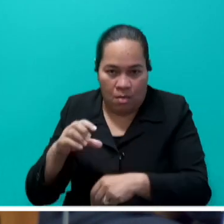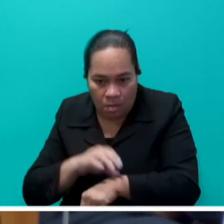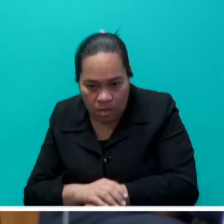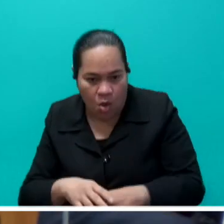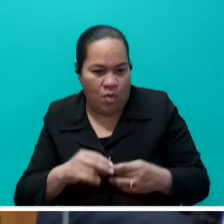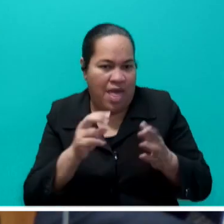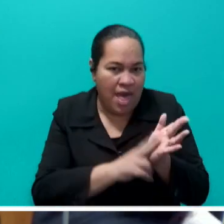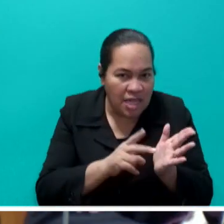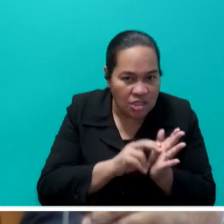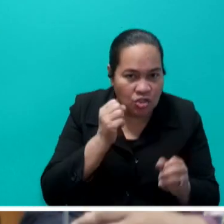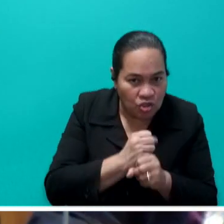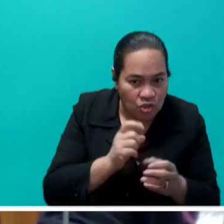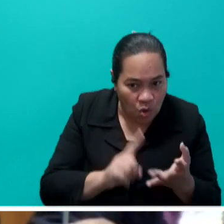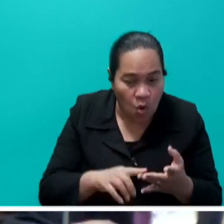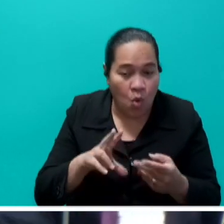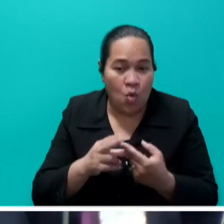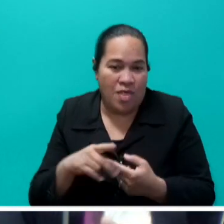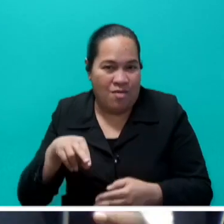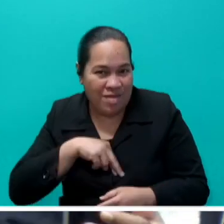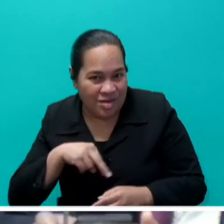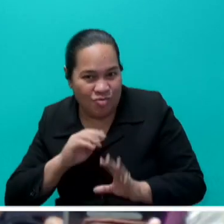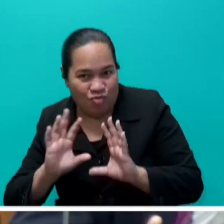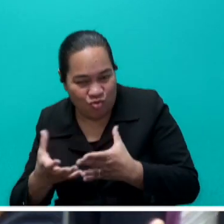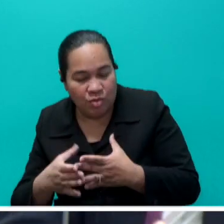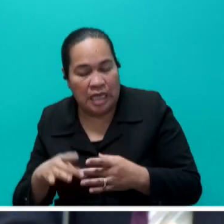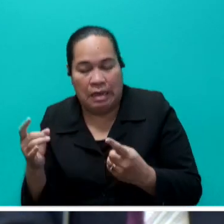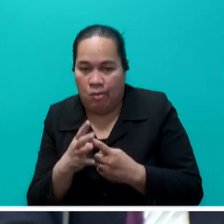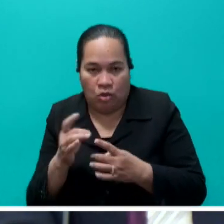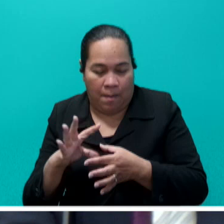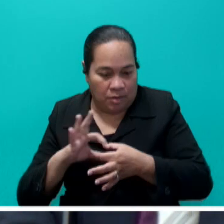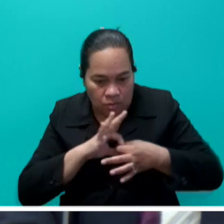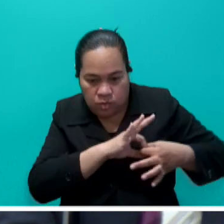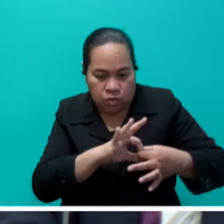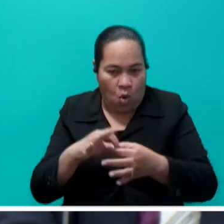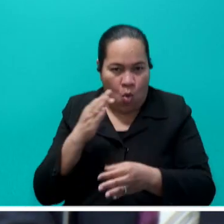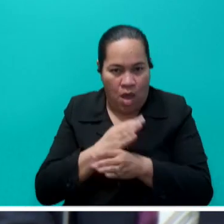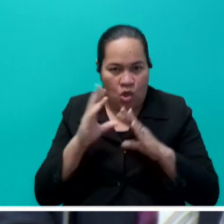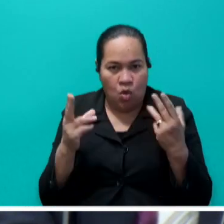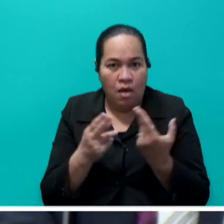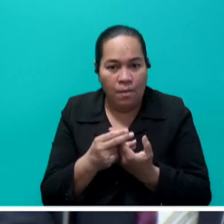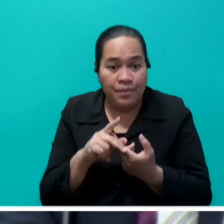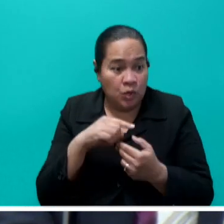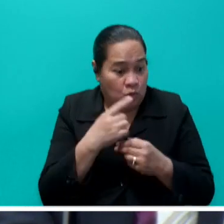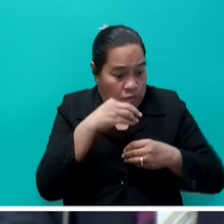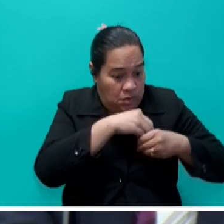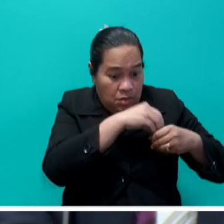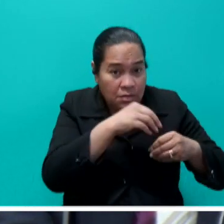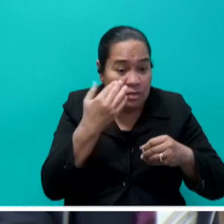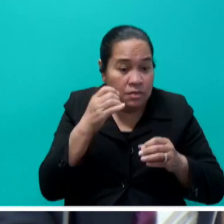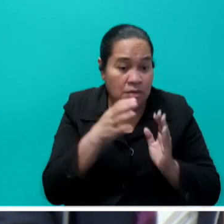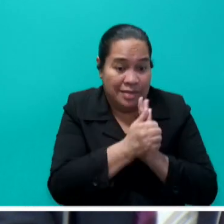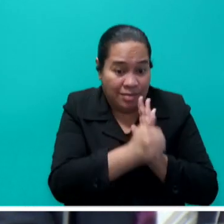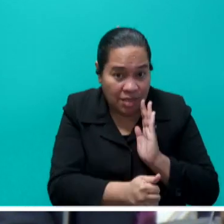non-governmental organizations and community groups is fundamental to this approach. By pooling resources and expertise, we can address the complex